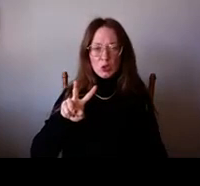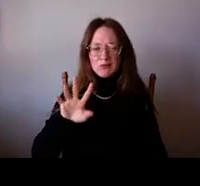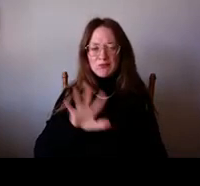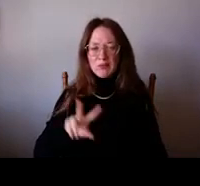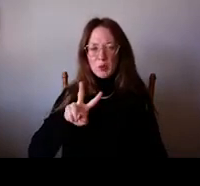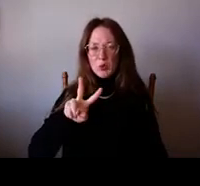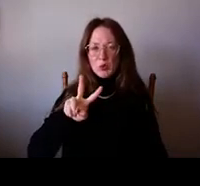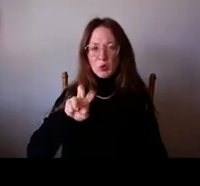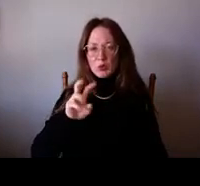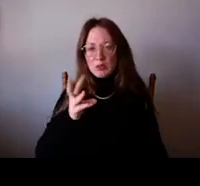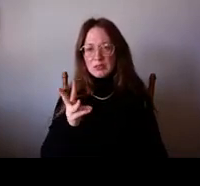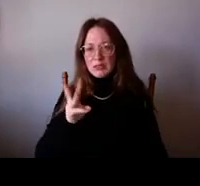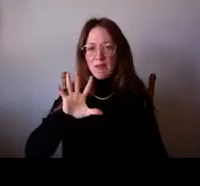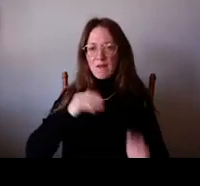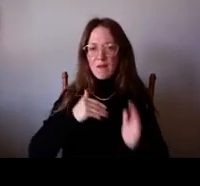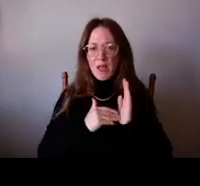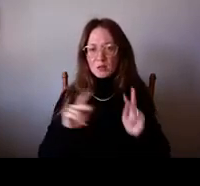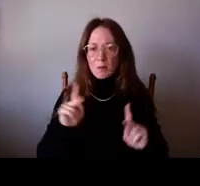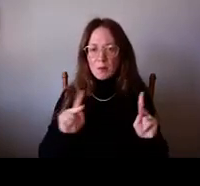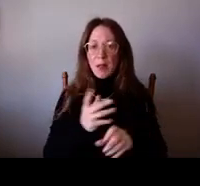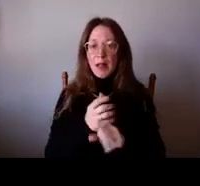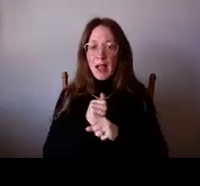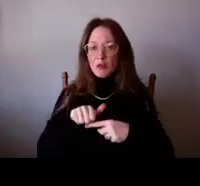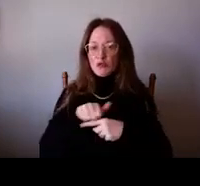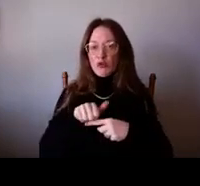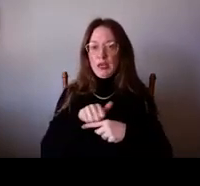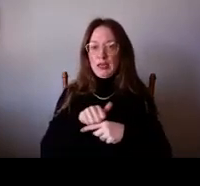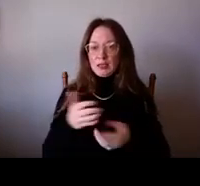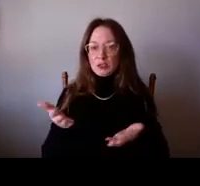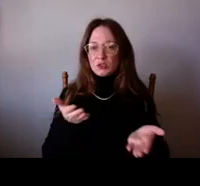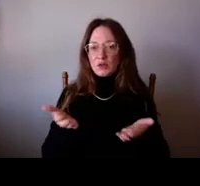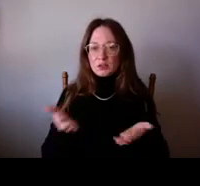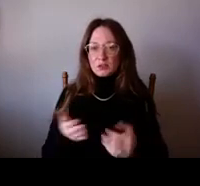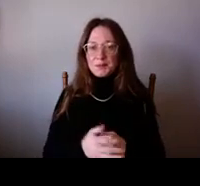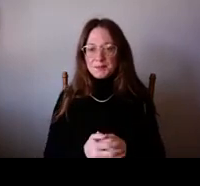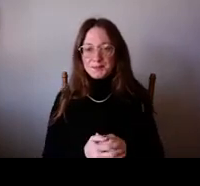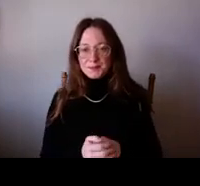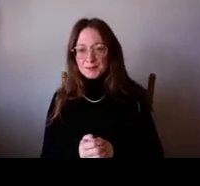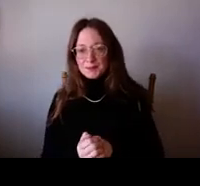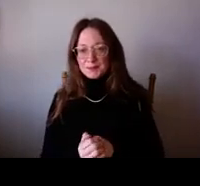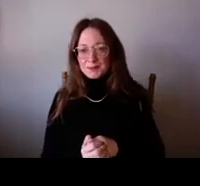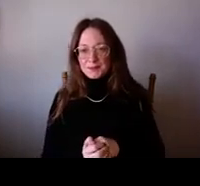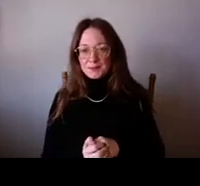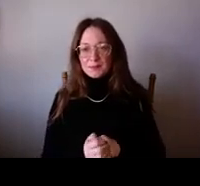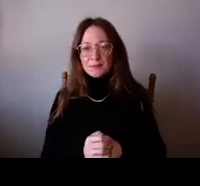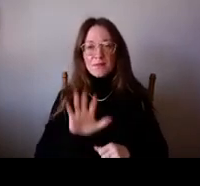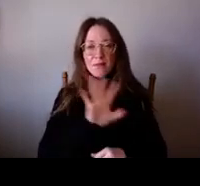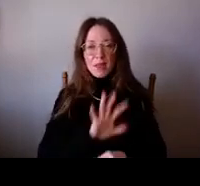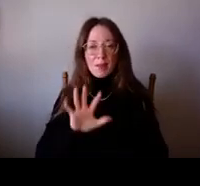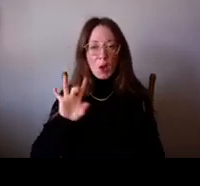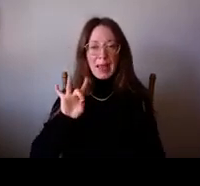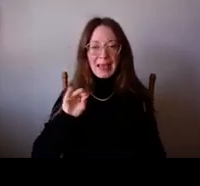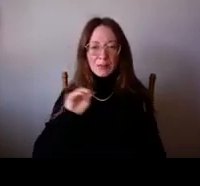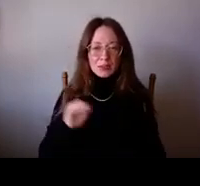65,000 participants received a training service. So we're looking at about 80% receiving career services